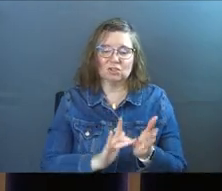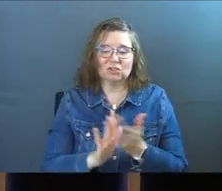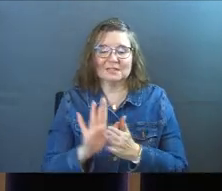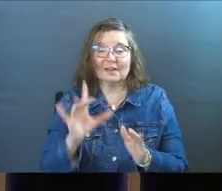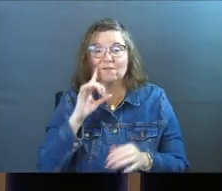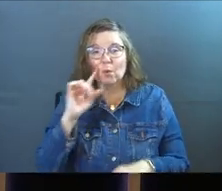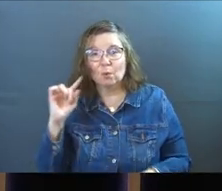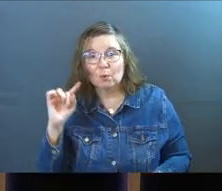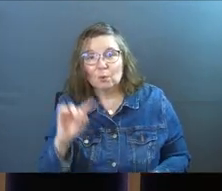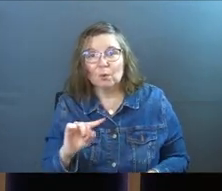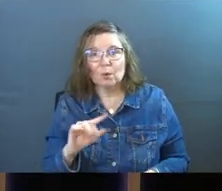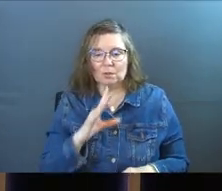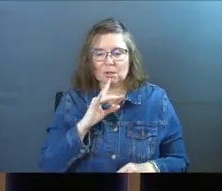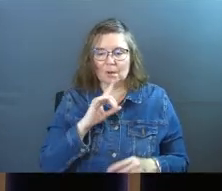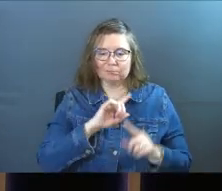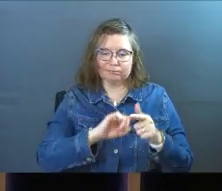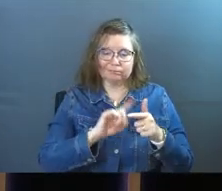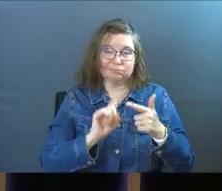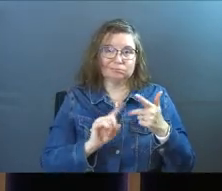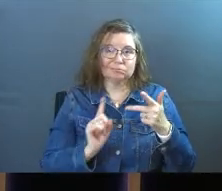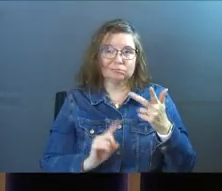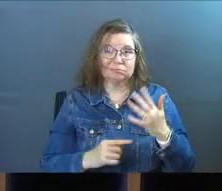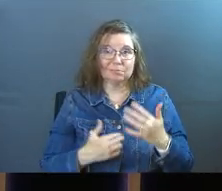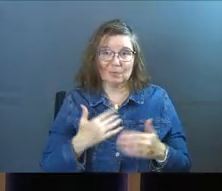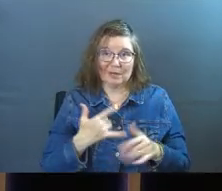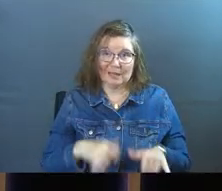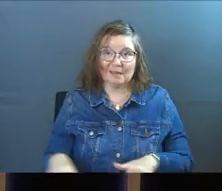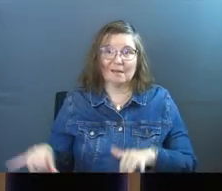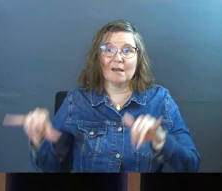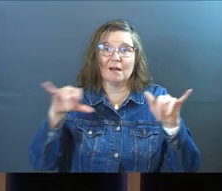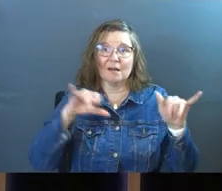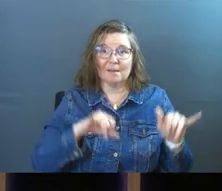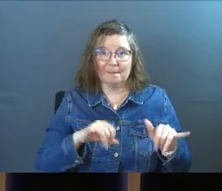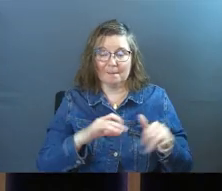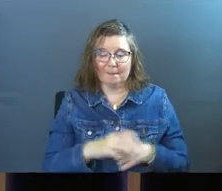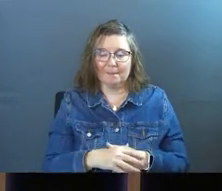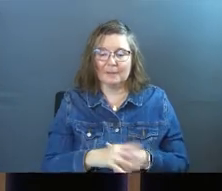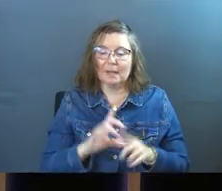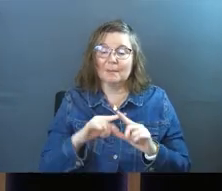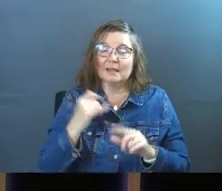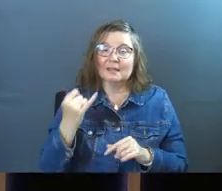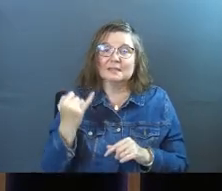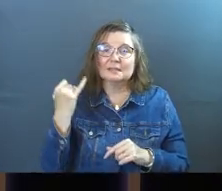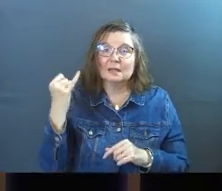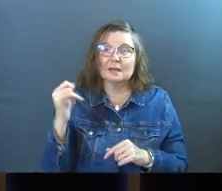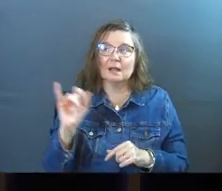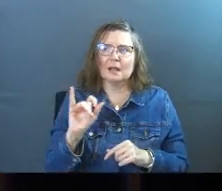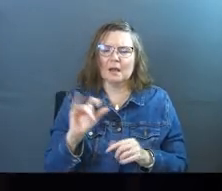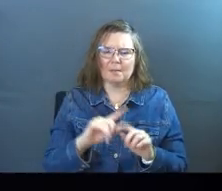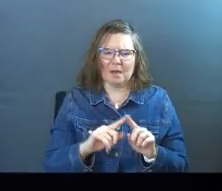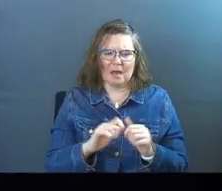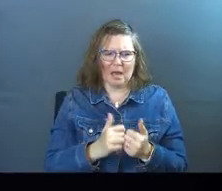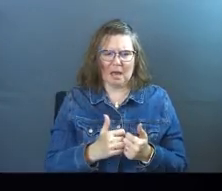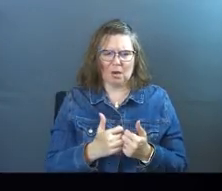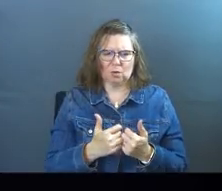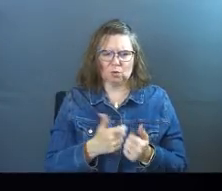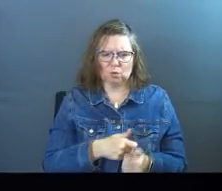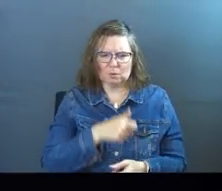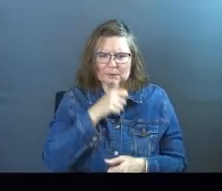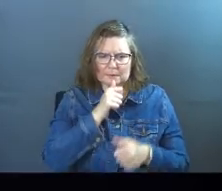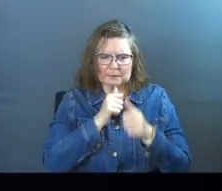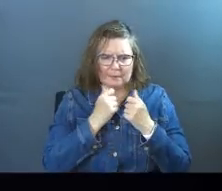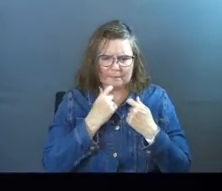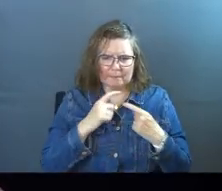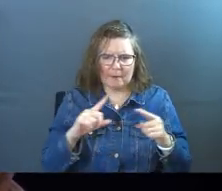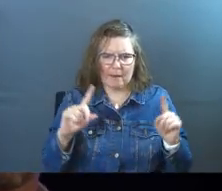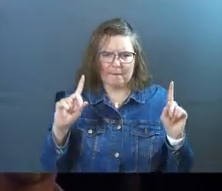did that for you. We talk about all of those things pretty commonly. But this idea of like, but how do you survive